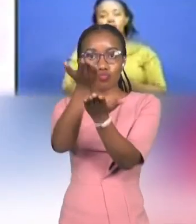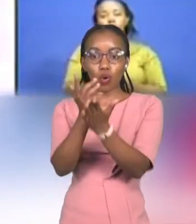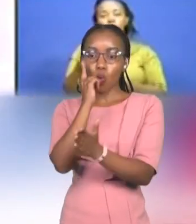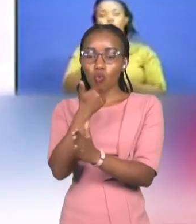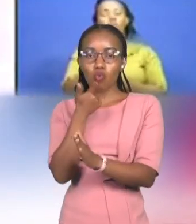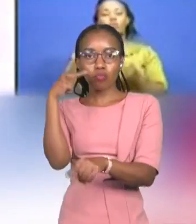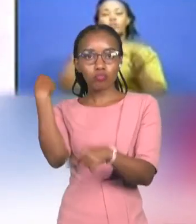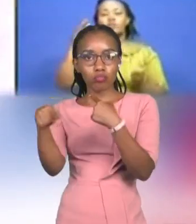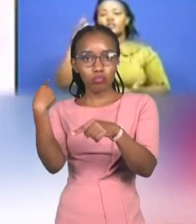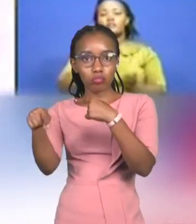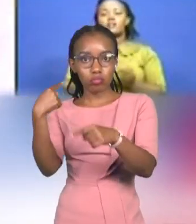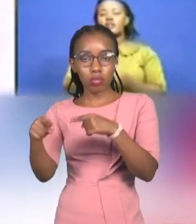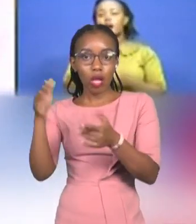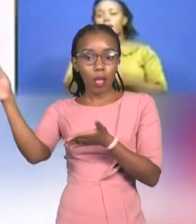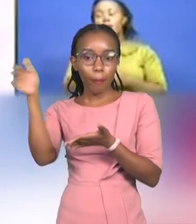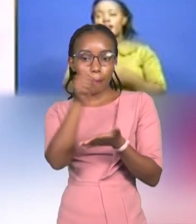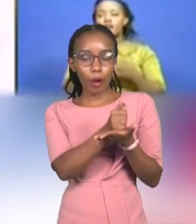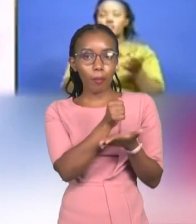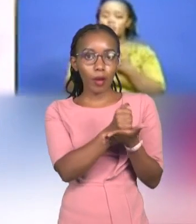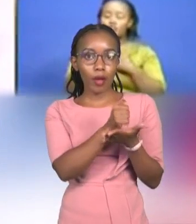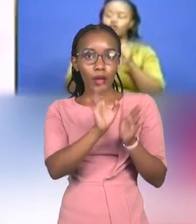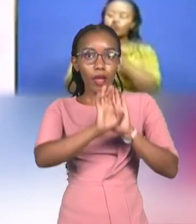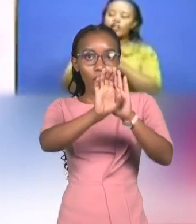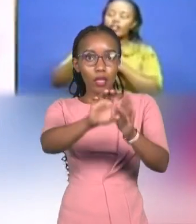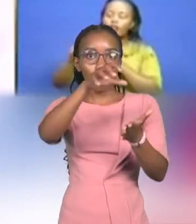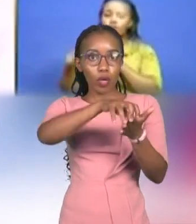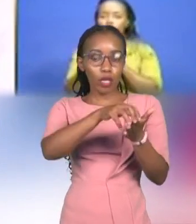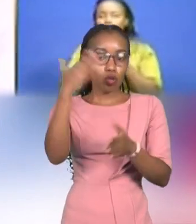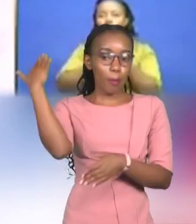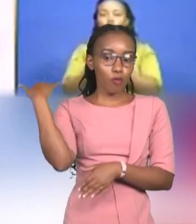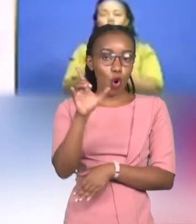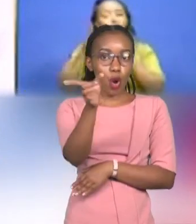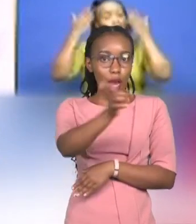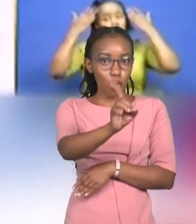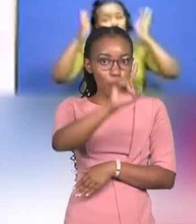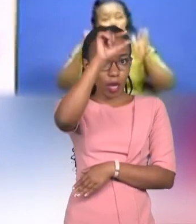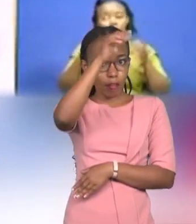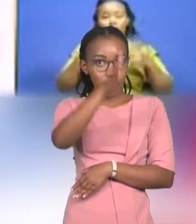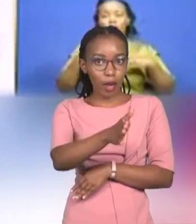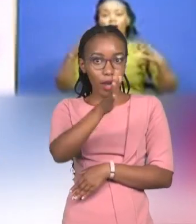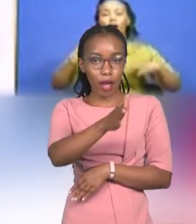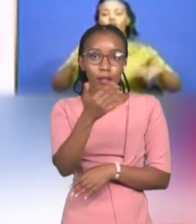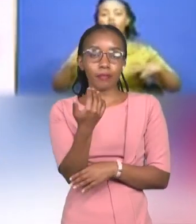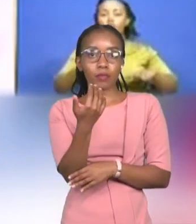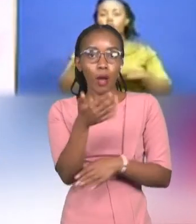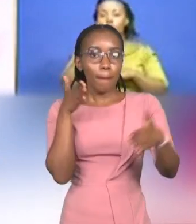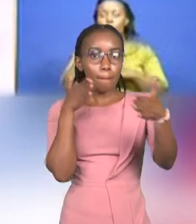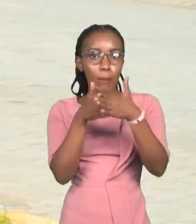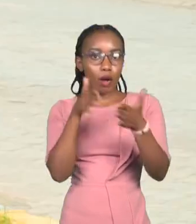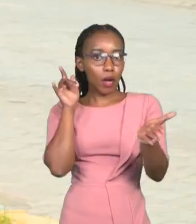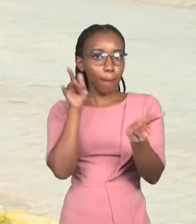contested their dispensation from employment. Among them is the case by former Nairobi Governor Mike Mbuvi Sonko to hold his